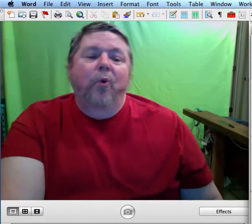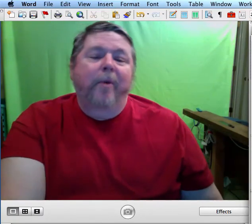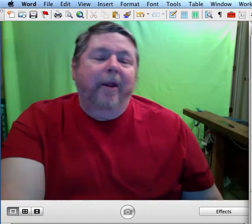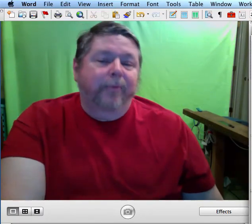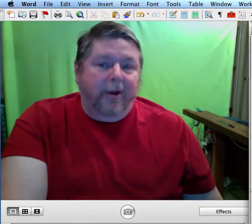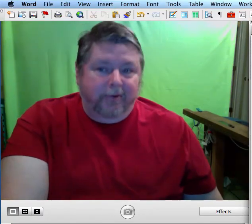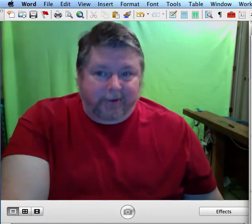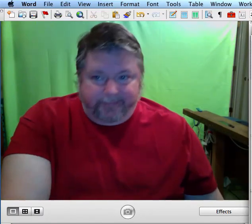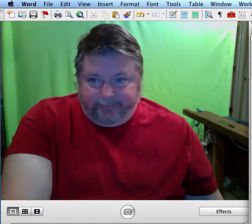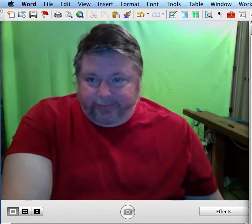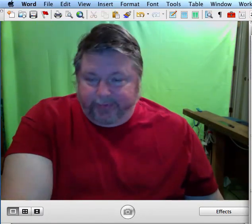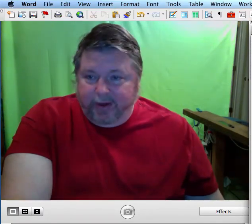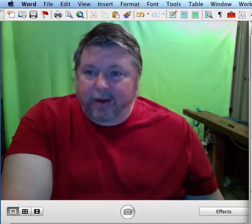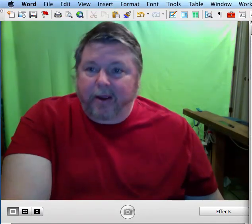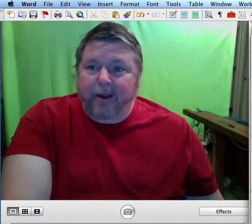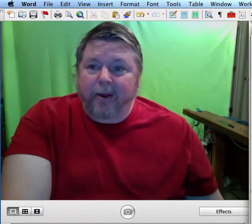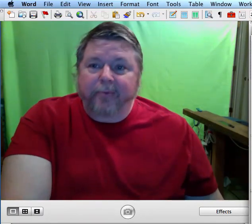What about the processing?